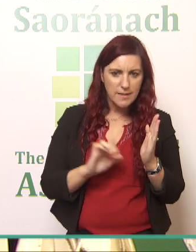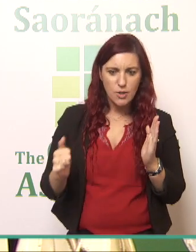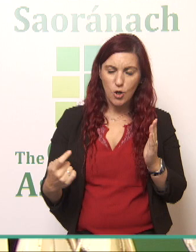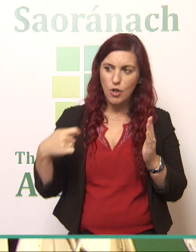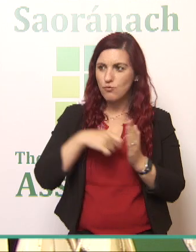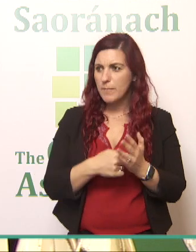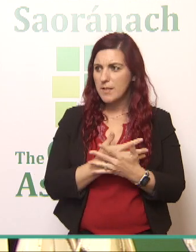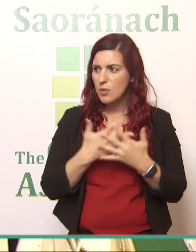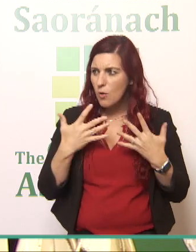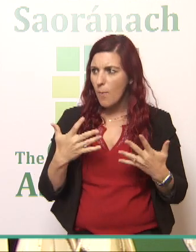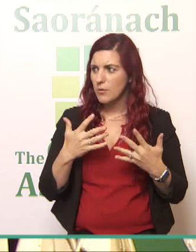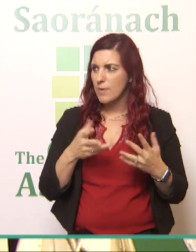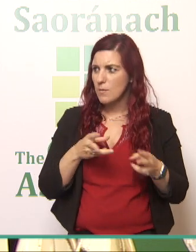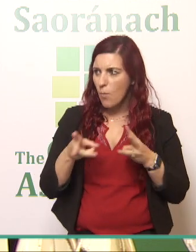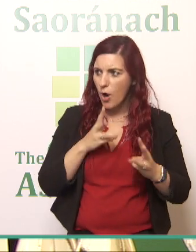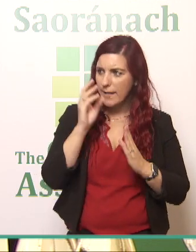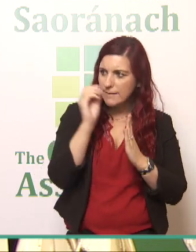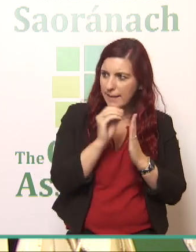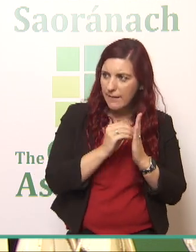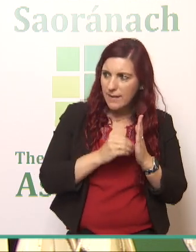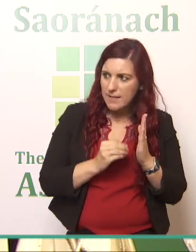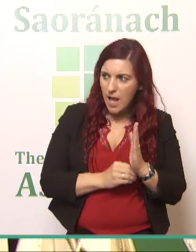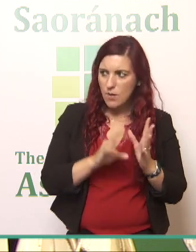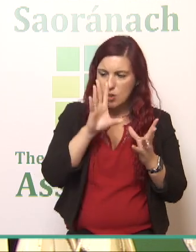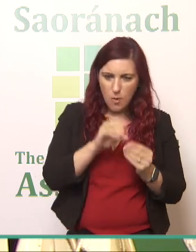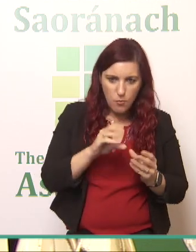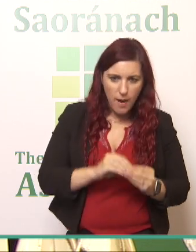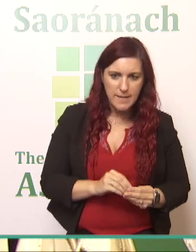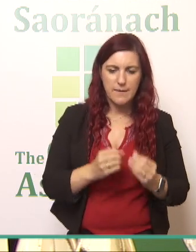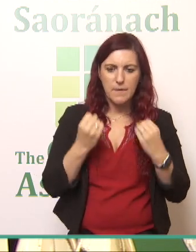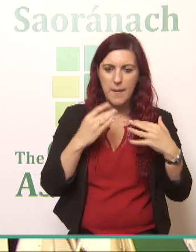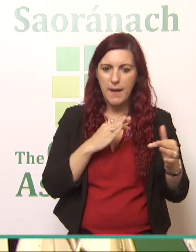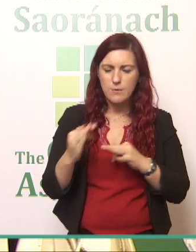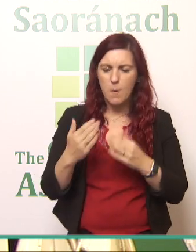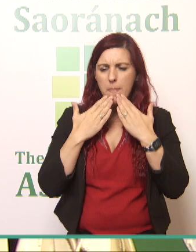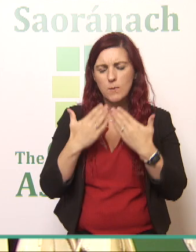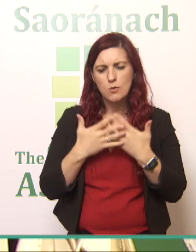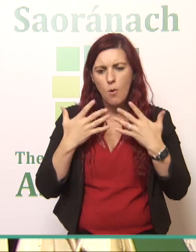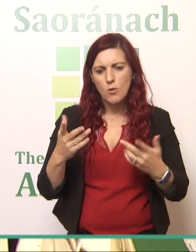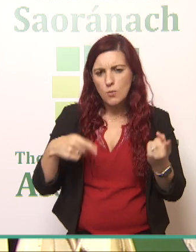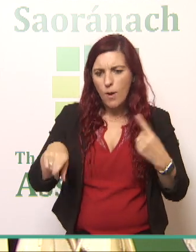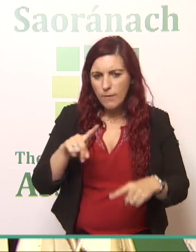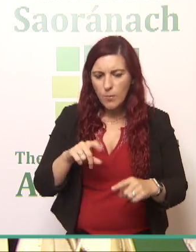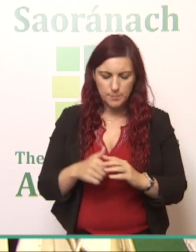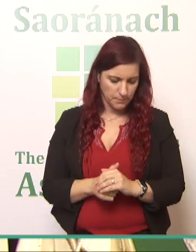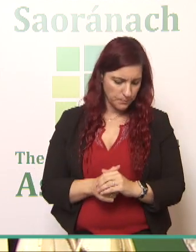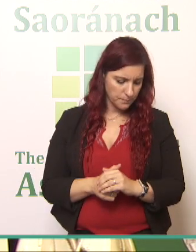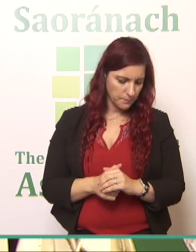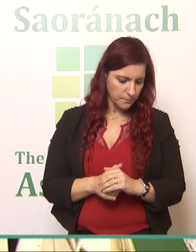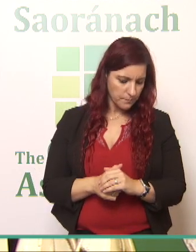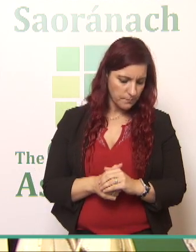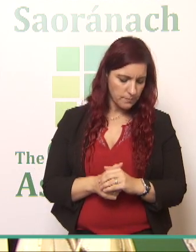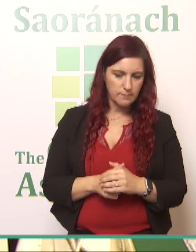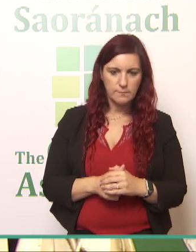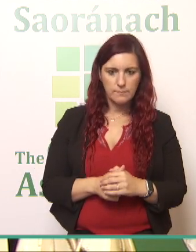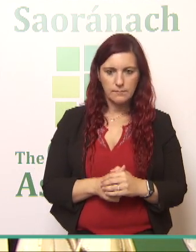work in taking everything down and summarising it and feeding back how it's going. So thank you sincerely to all of you guys. You can applaud to